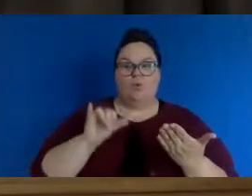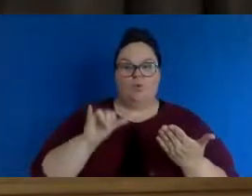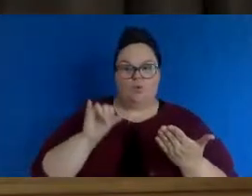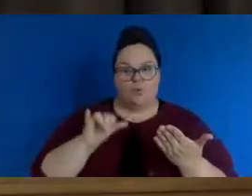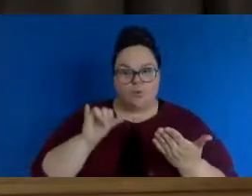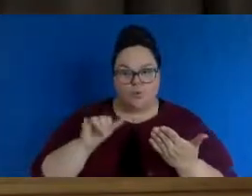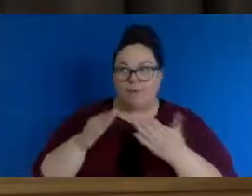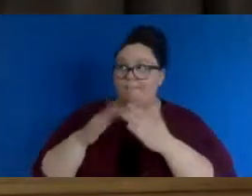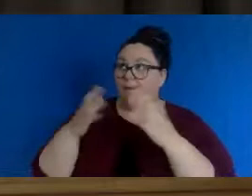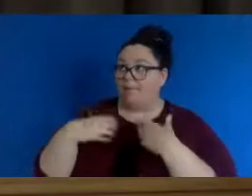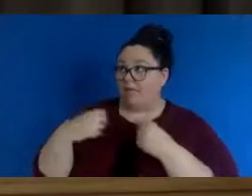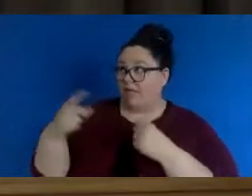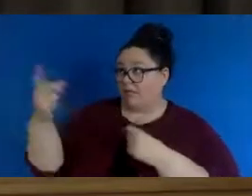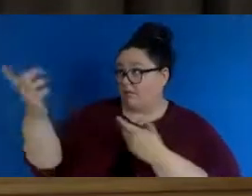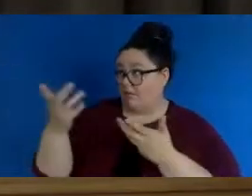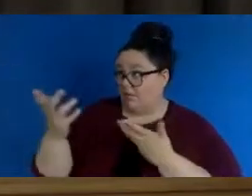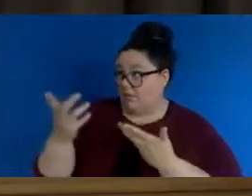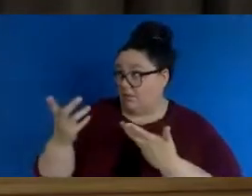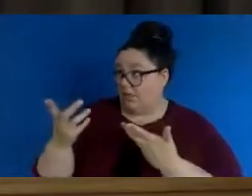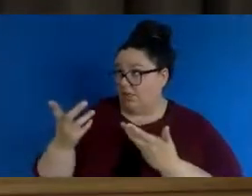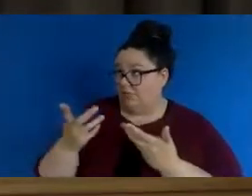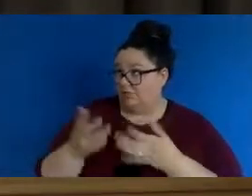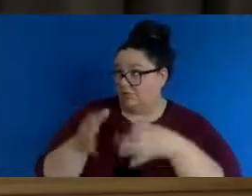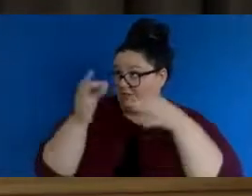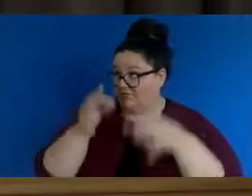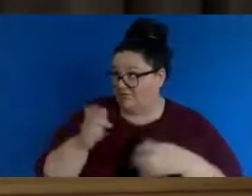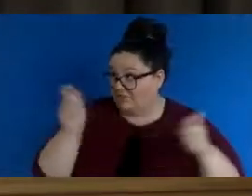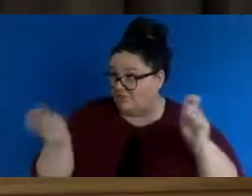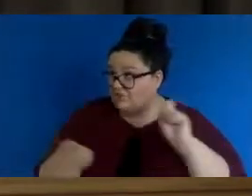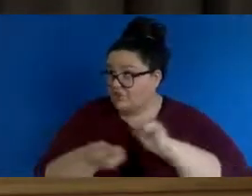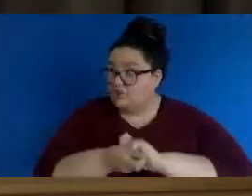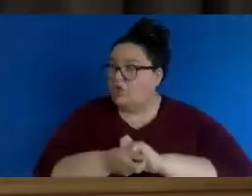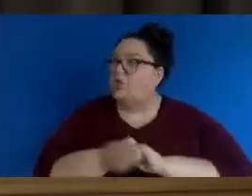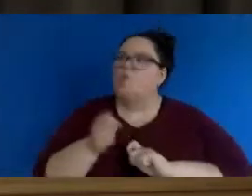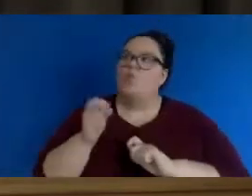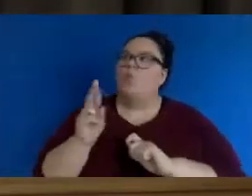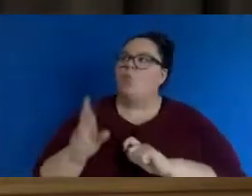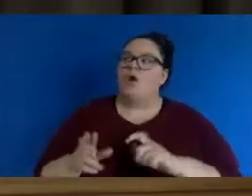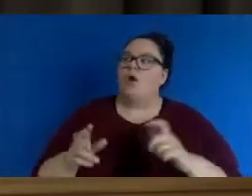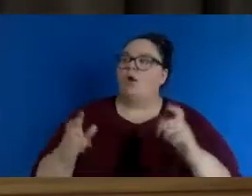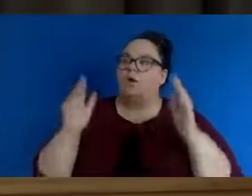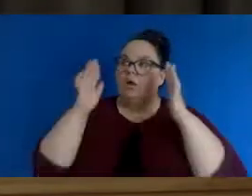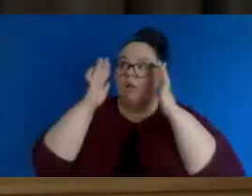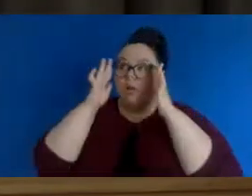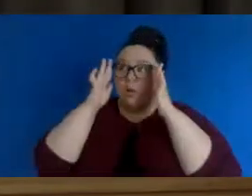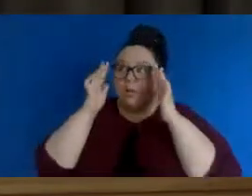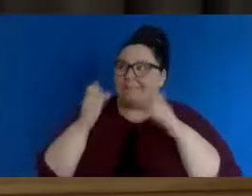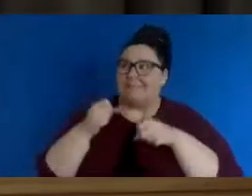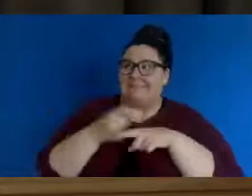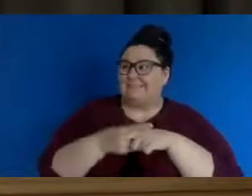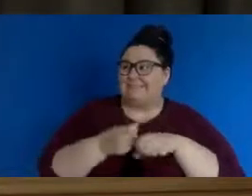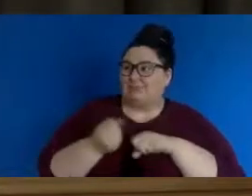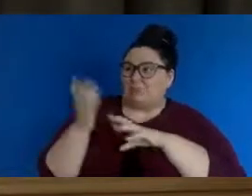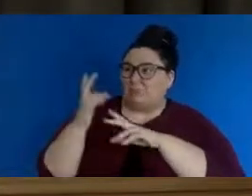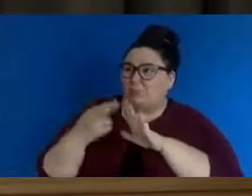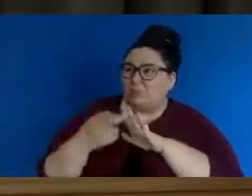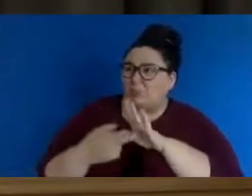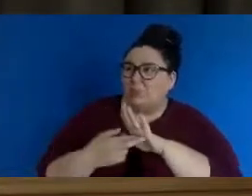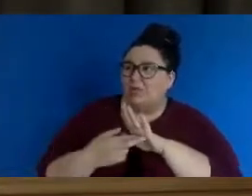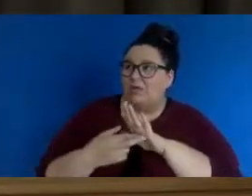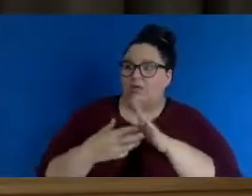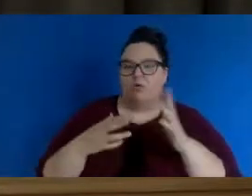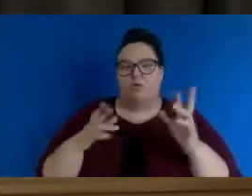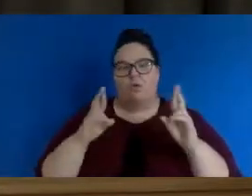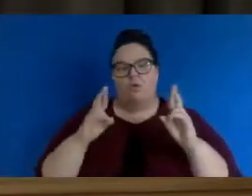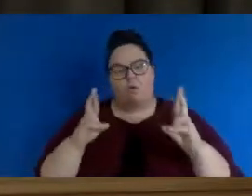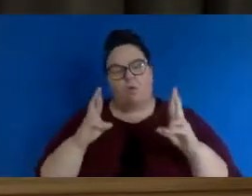public health, we need to make any decisions, that would contradict that, we certainly would like to hope that we can